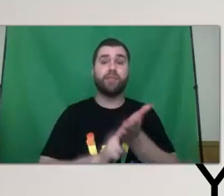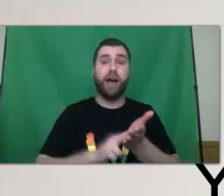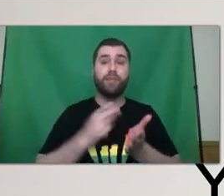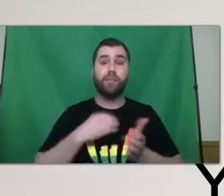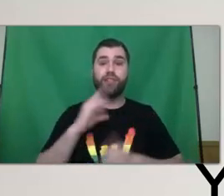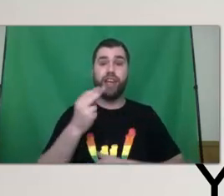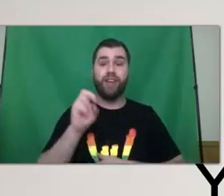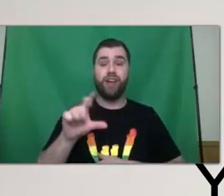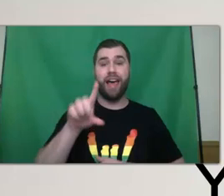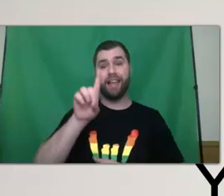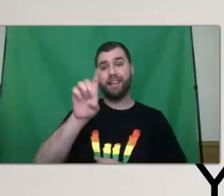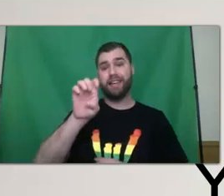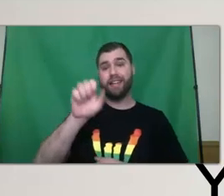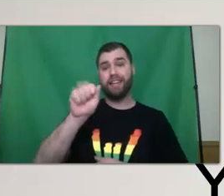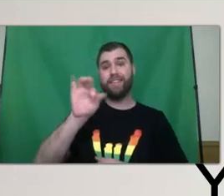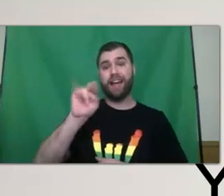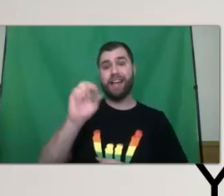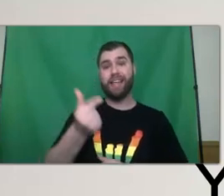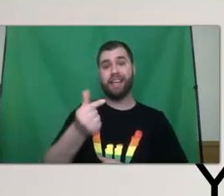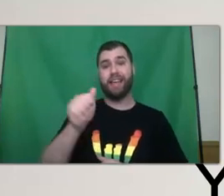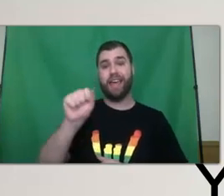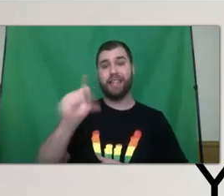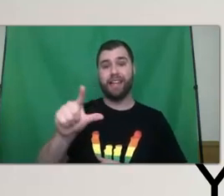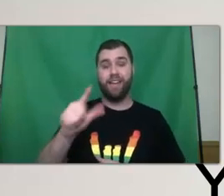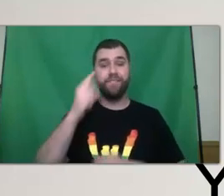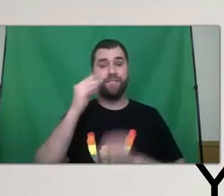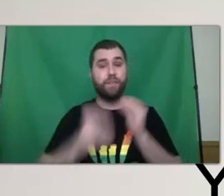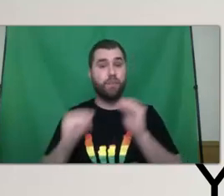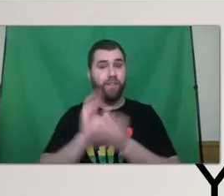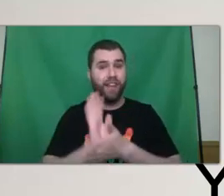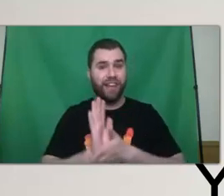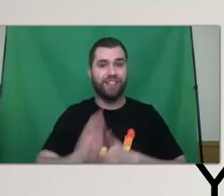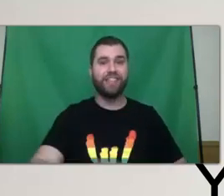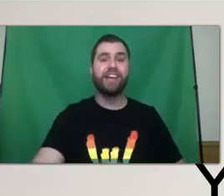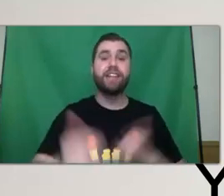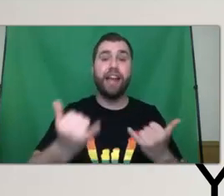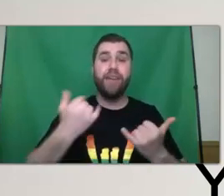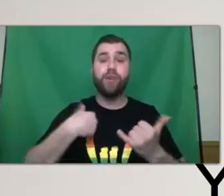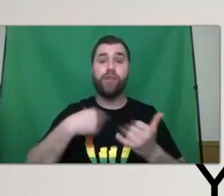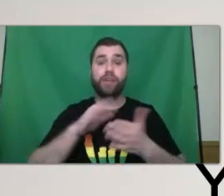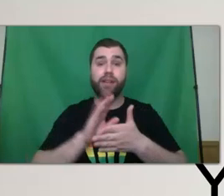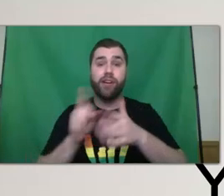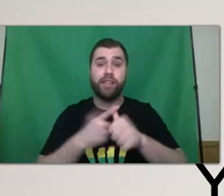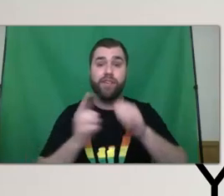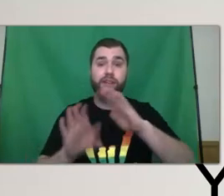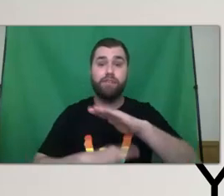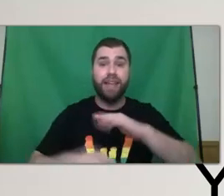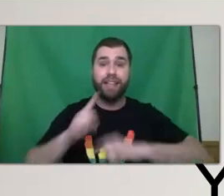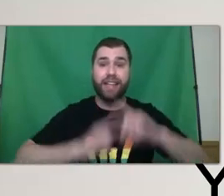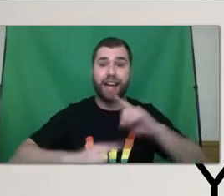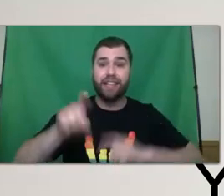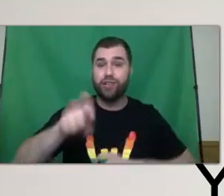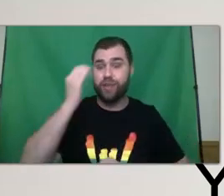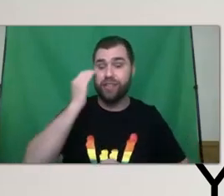you subscribe to my channel at Defining ASL for more videos. Today we're going to be learning the first